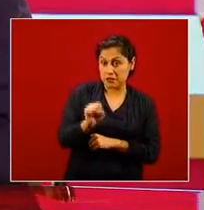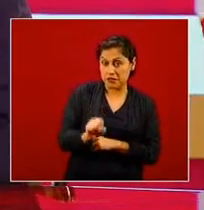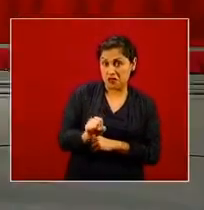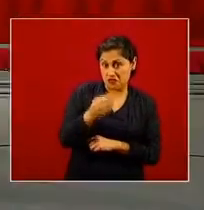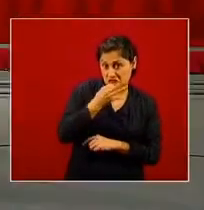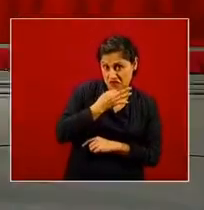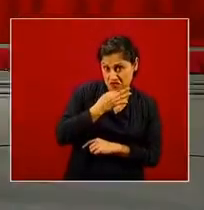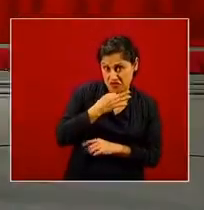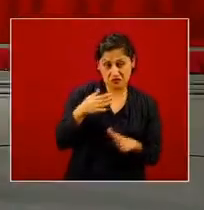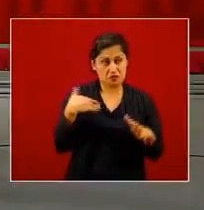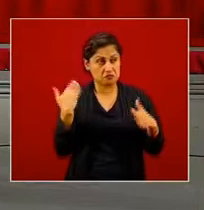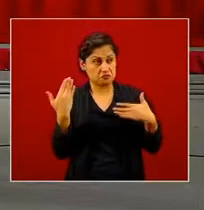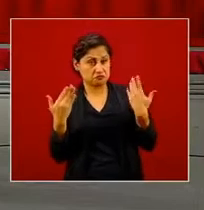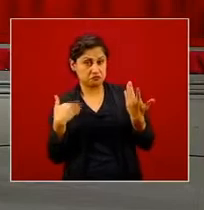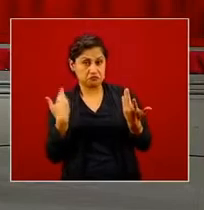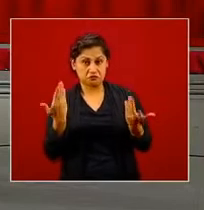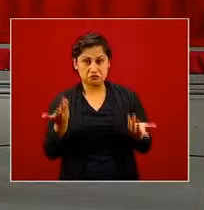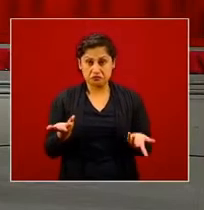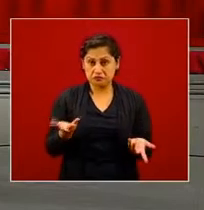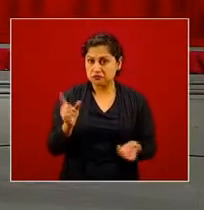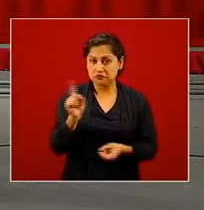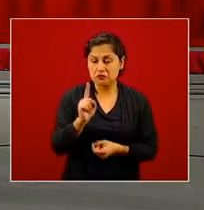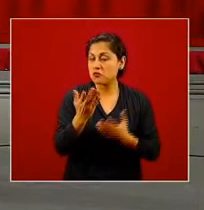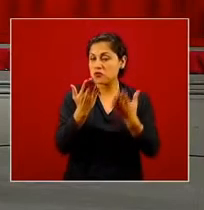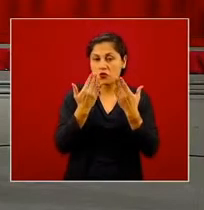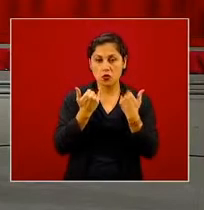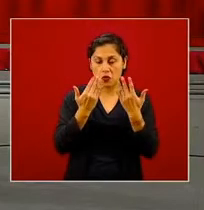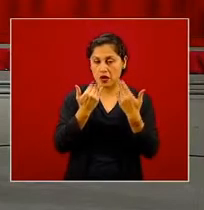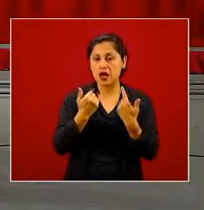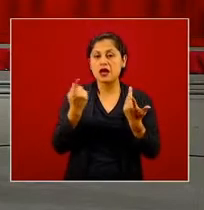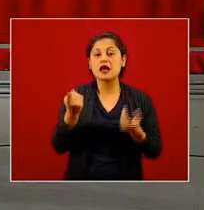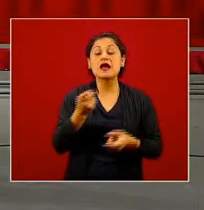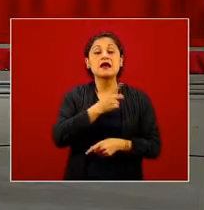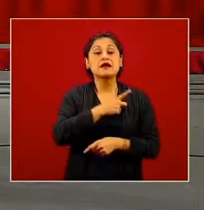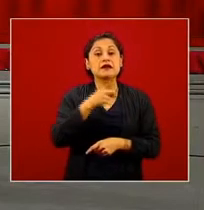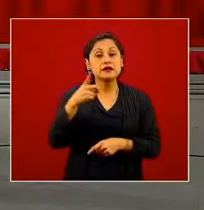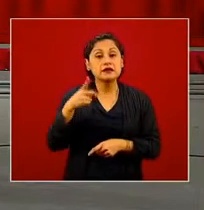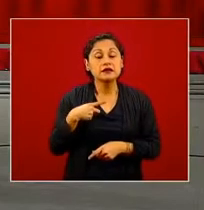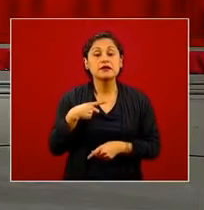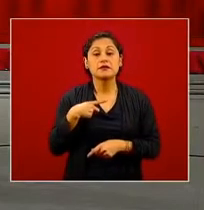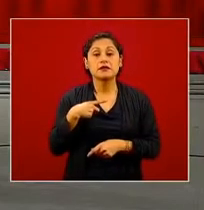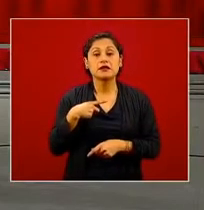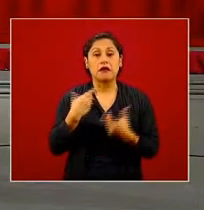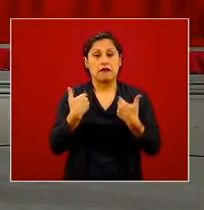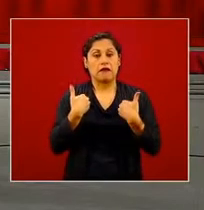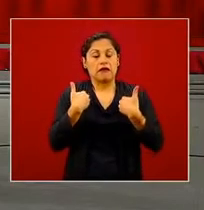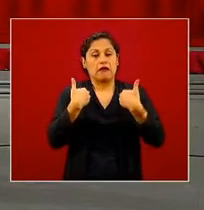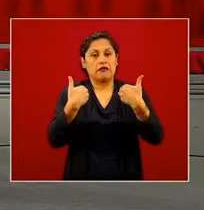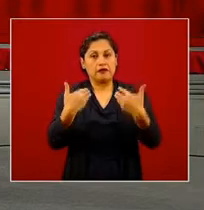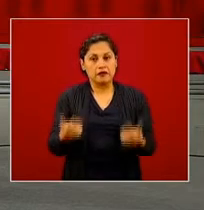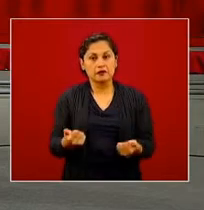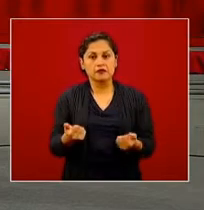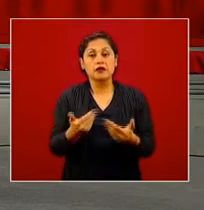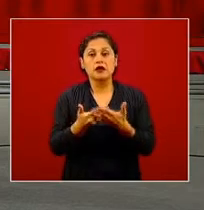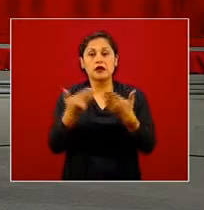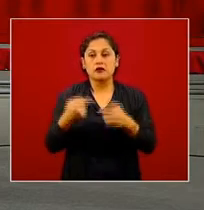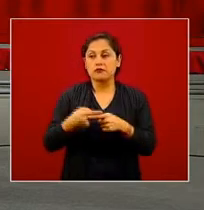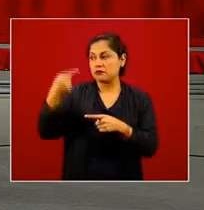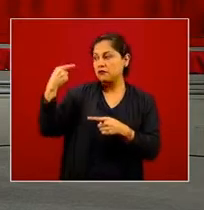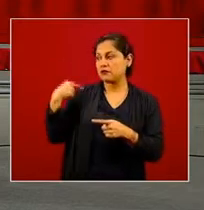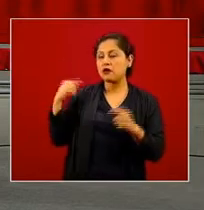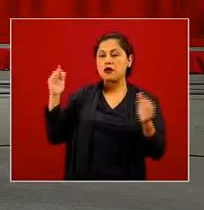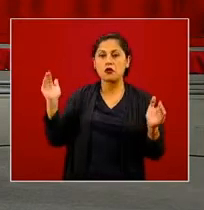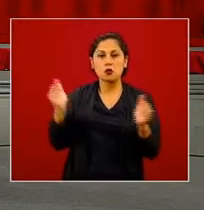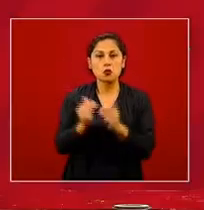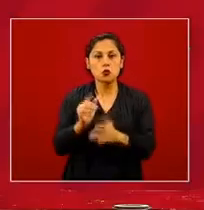So there's no celebration here that we're having. It's just being aware that we have achieved something good